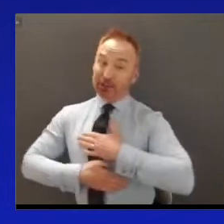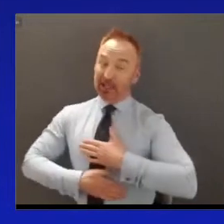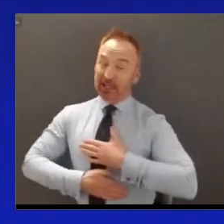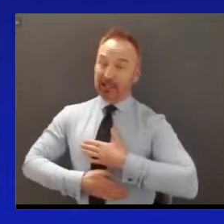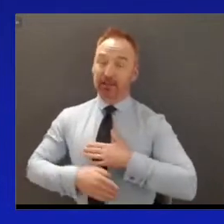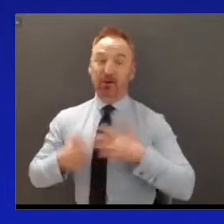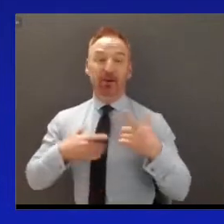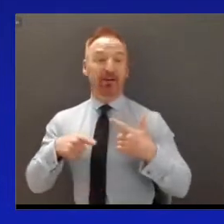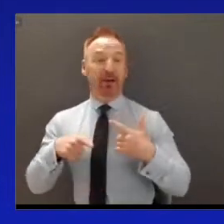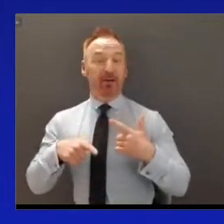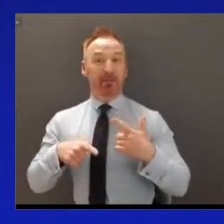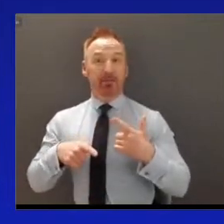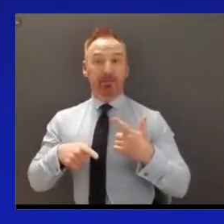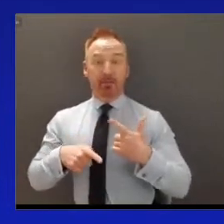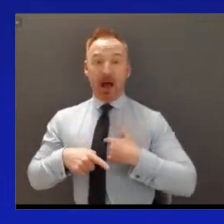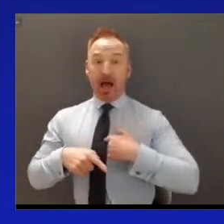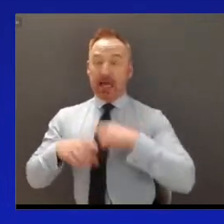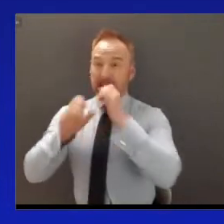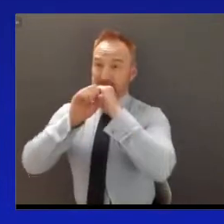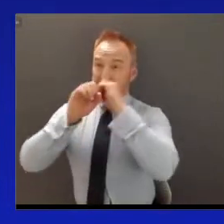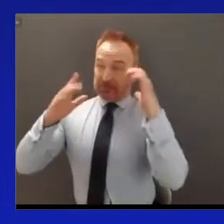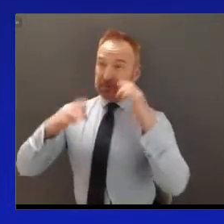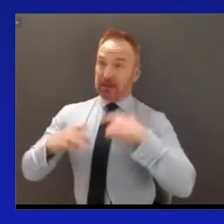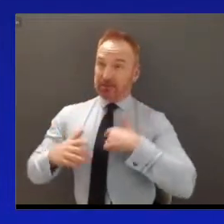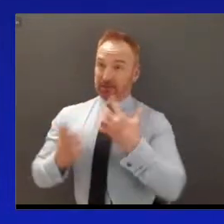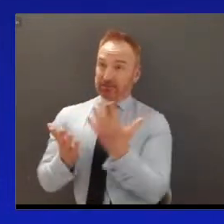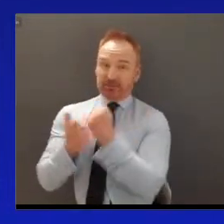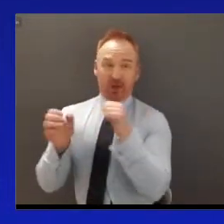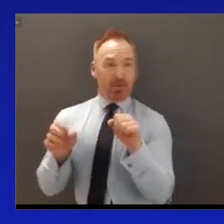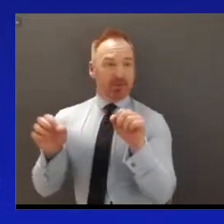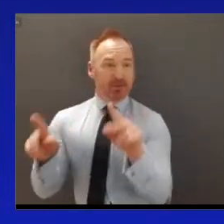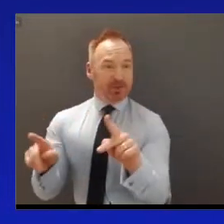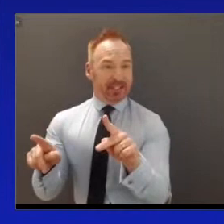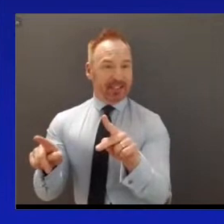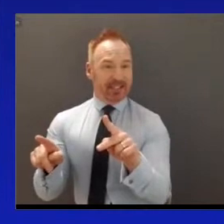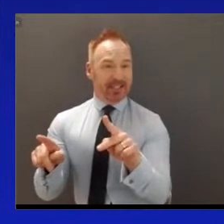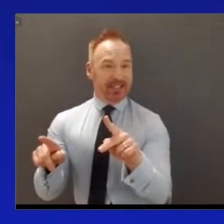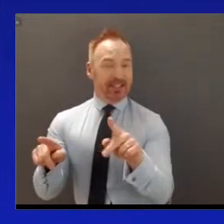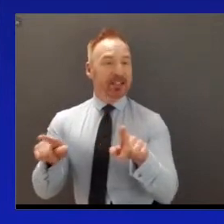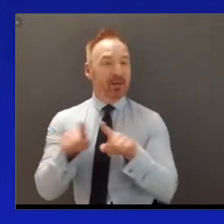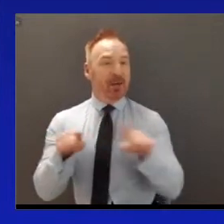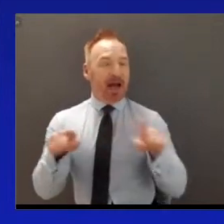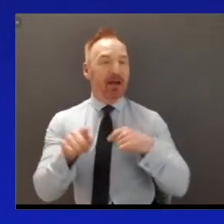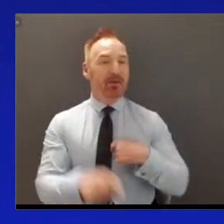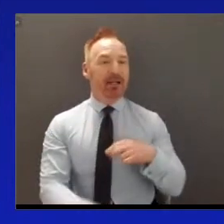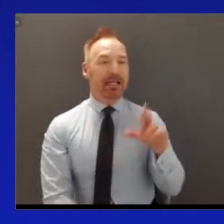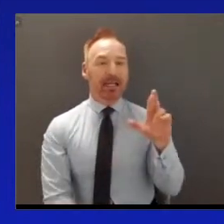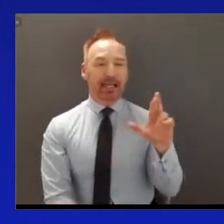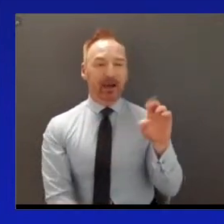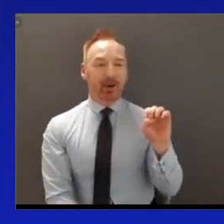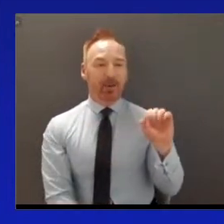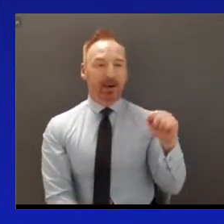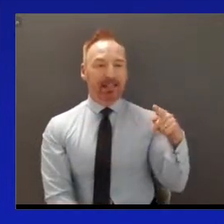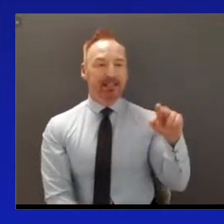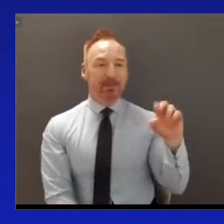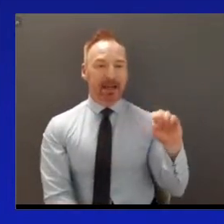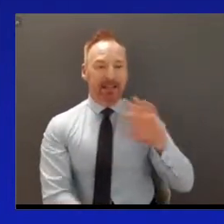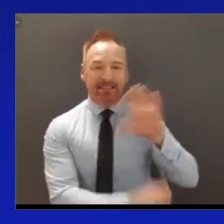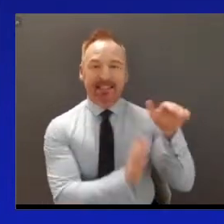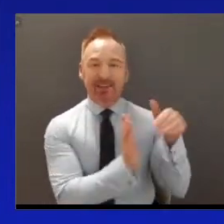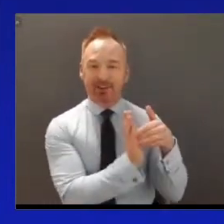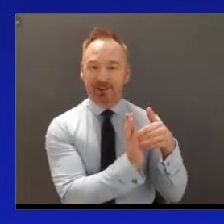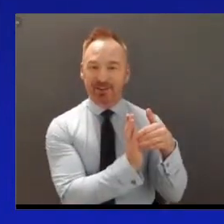as, the model that we've set up in the respite center. I think is critical to continue to ensure that